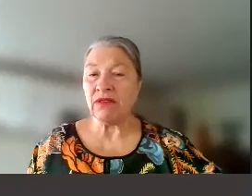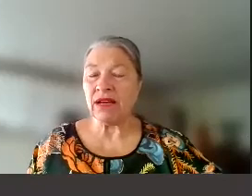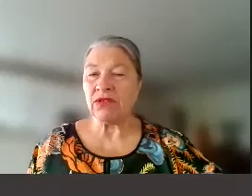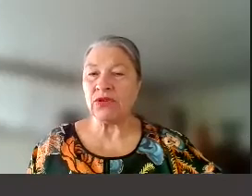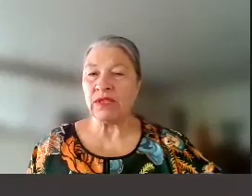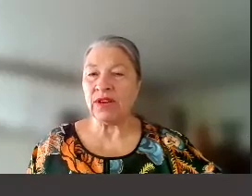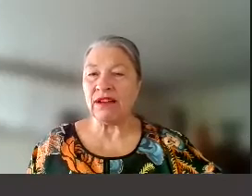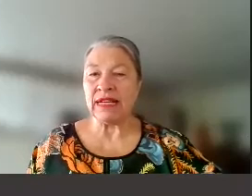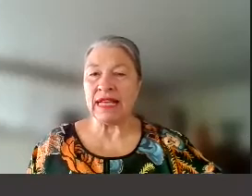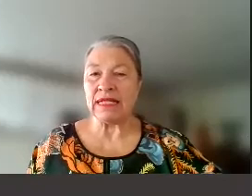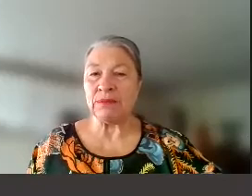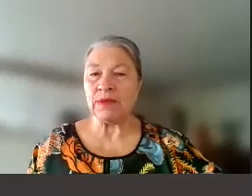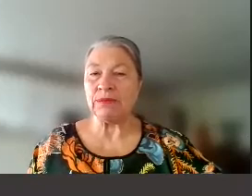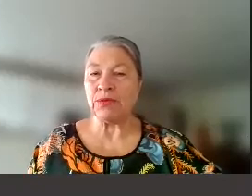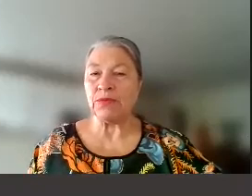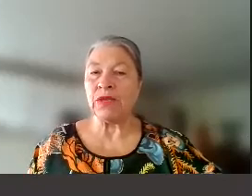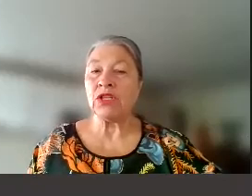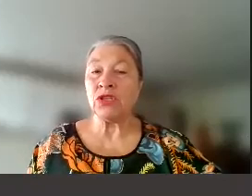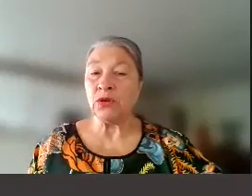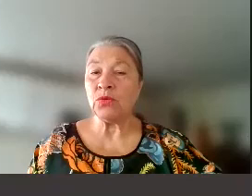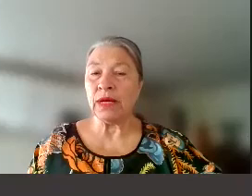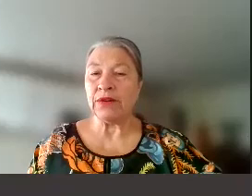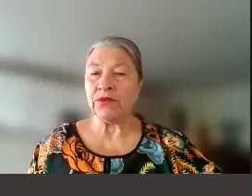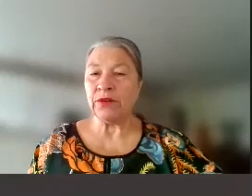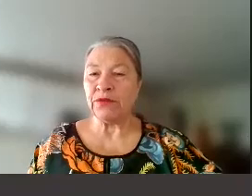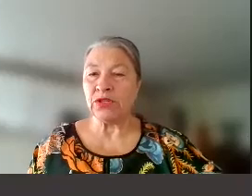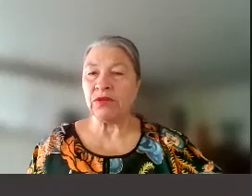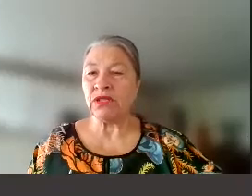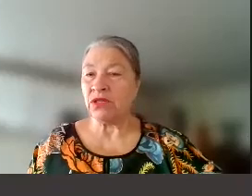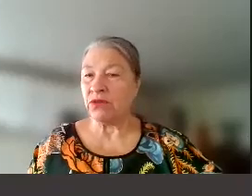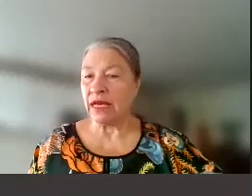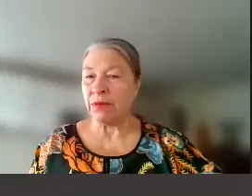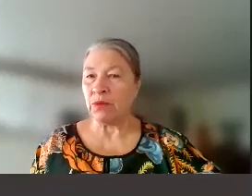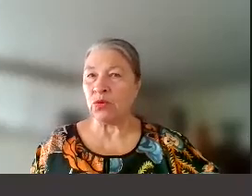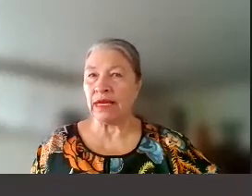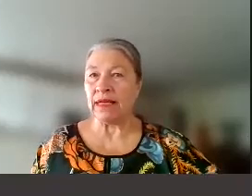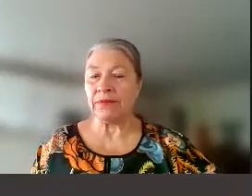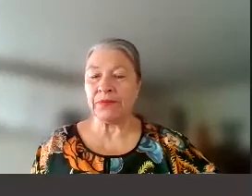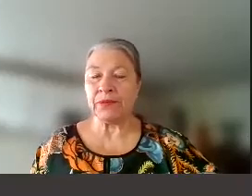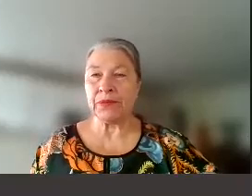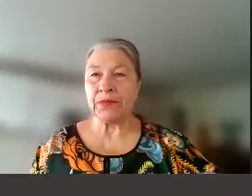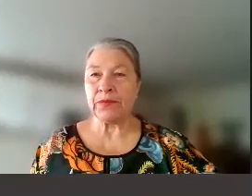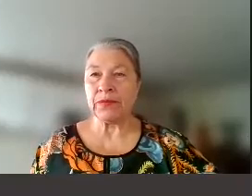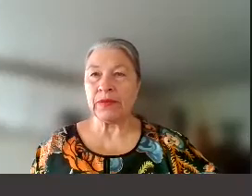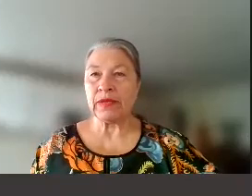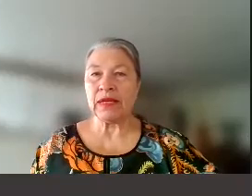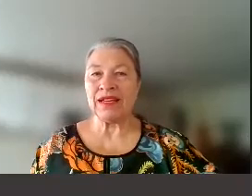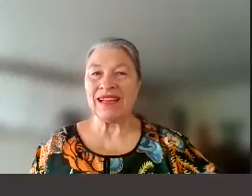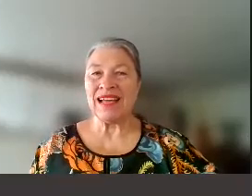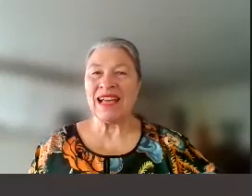high ground or as far inland as possible. Don't wait for an official tsunami warning.